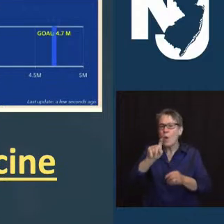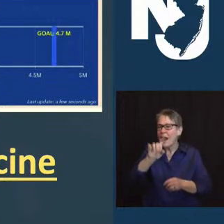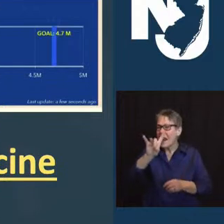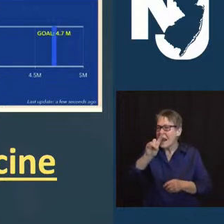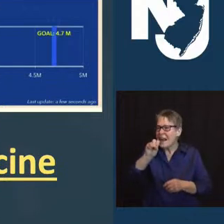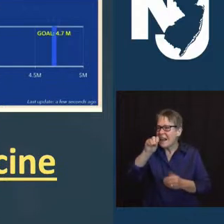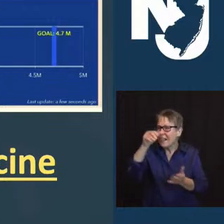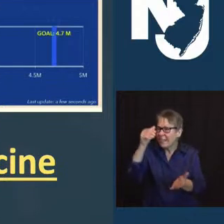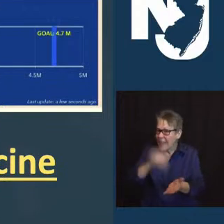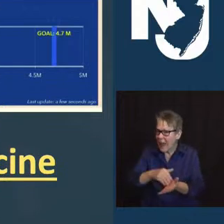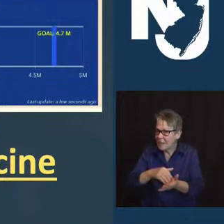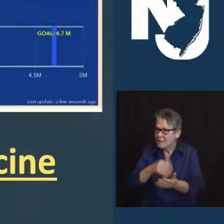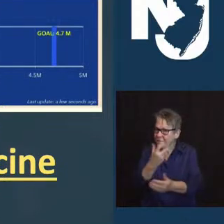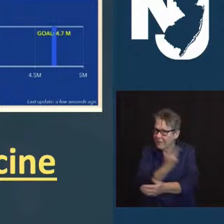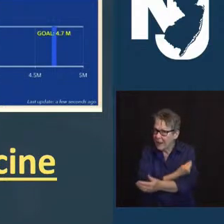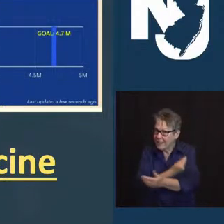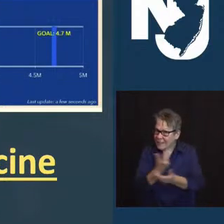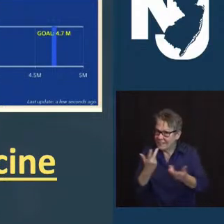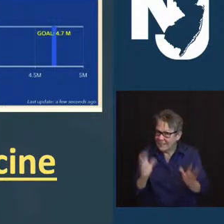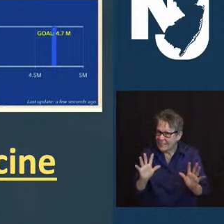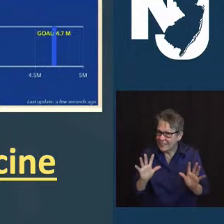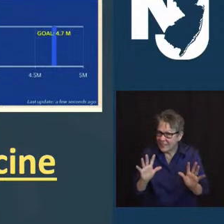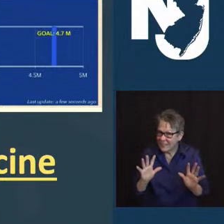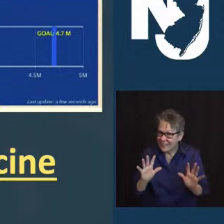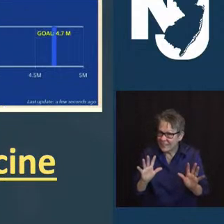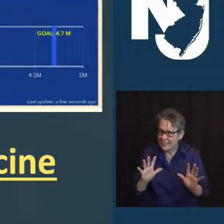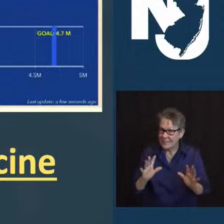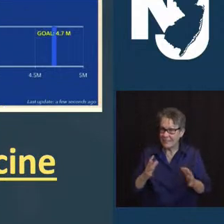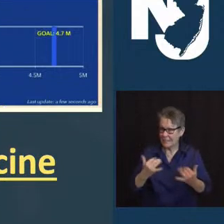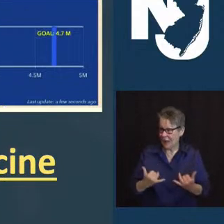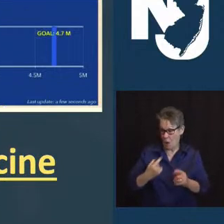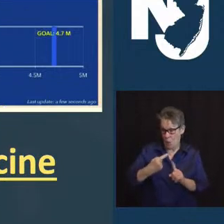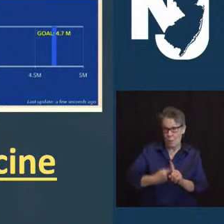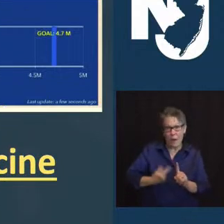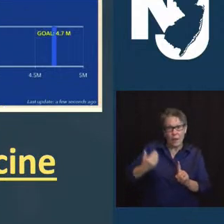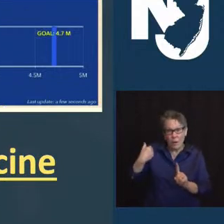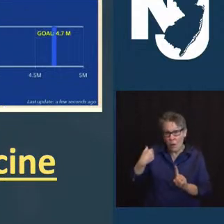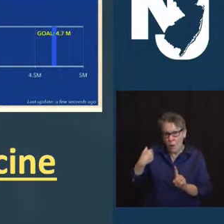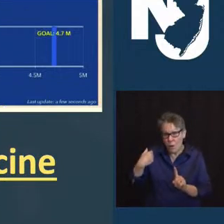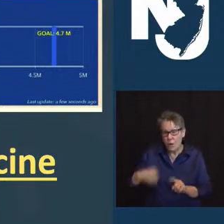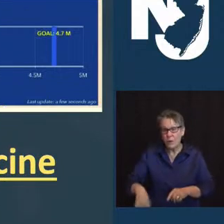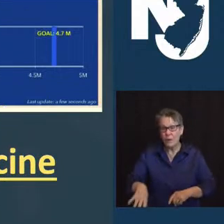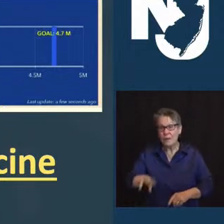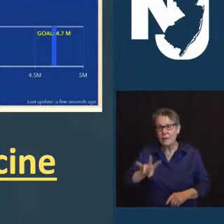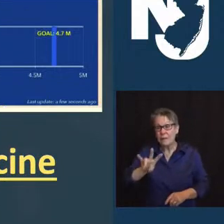month later, or 1 month ago today, on March 5th, we reported